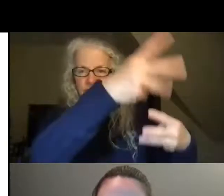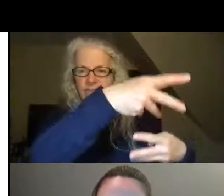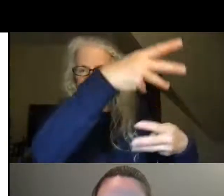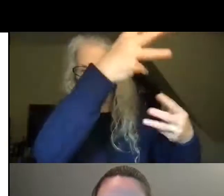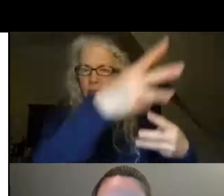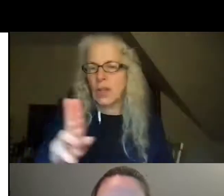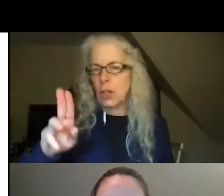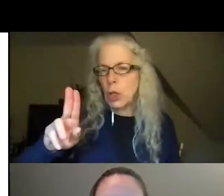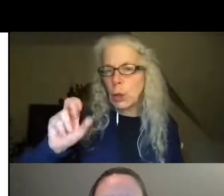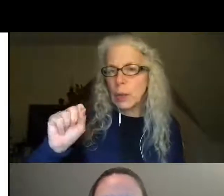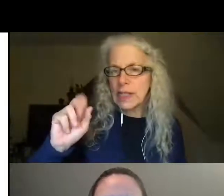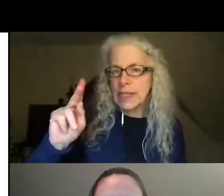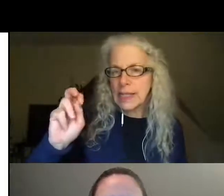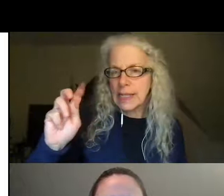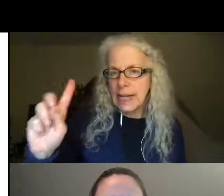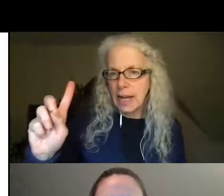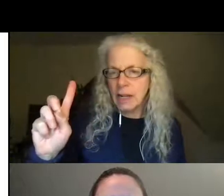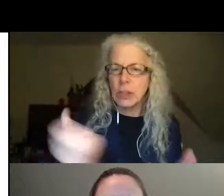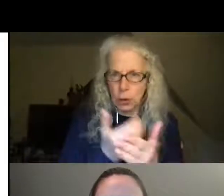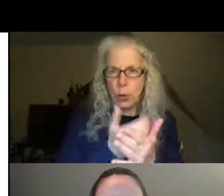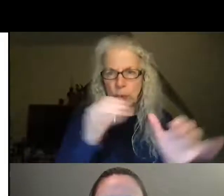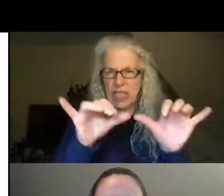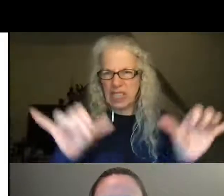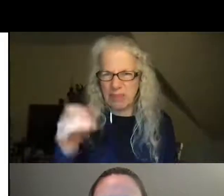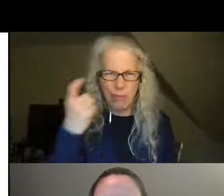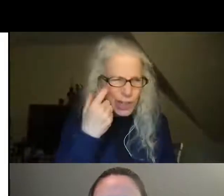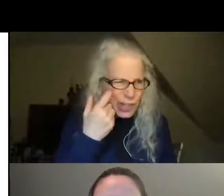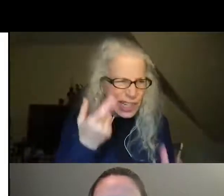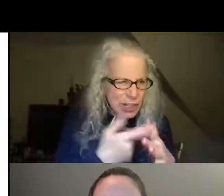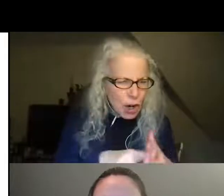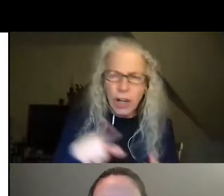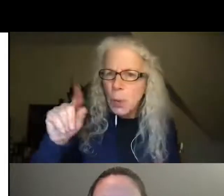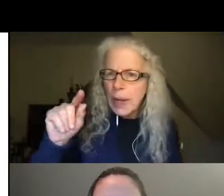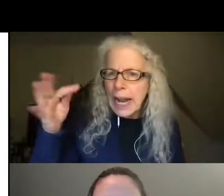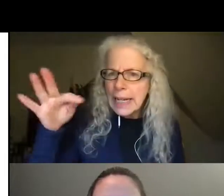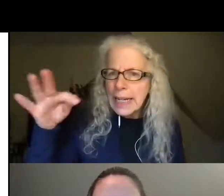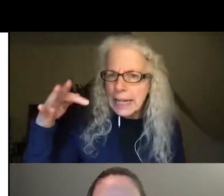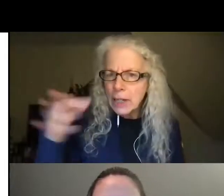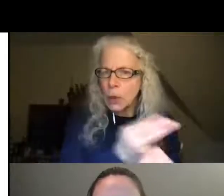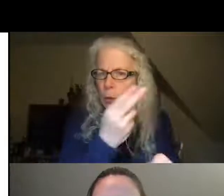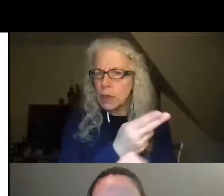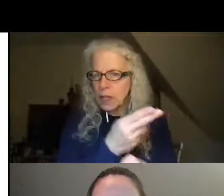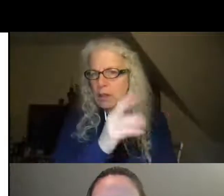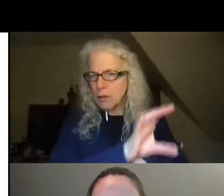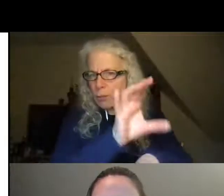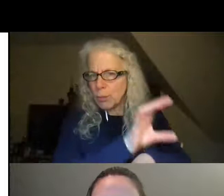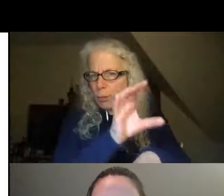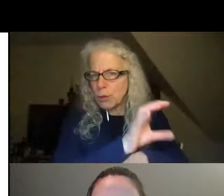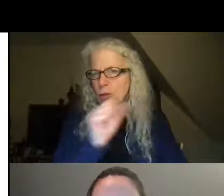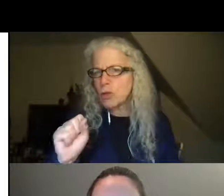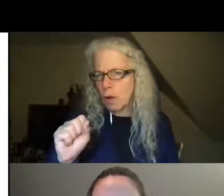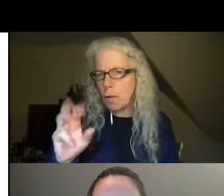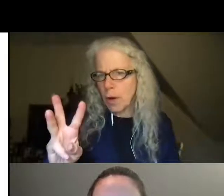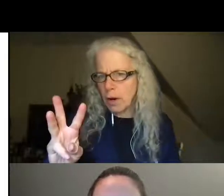called USCED. We started using this in 2019. It's been a slow start. We've